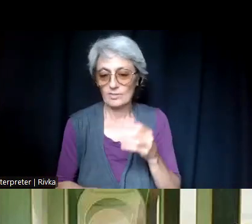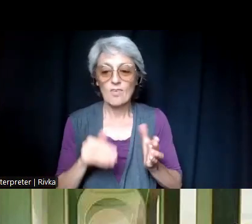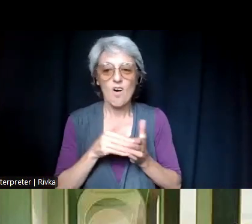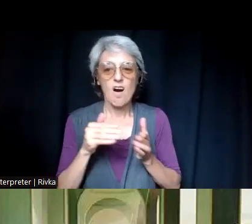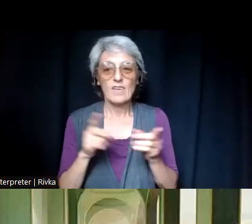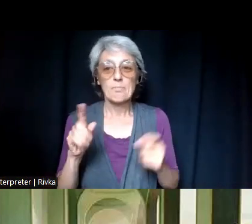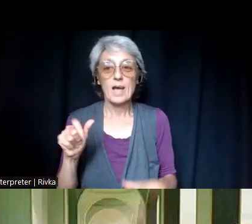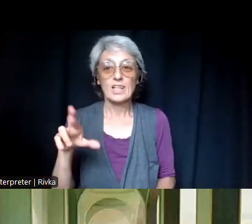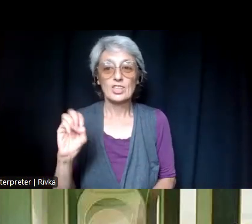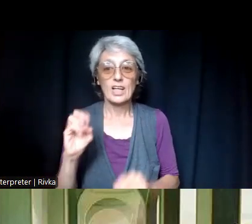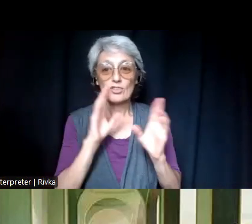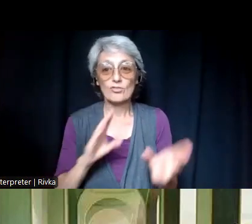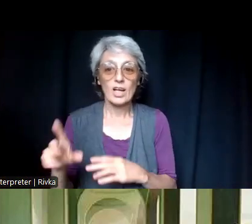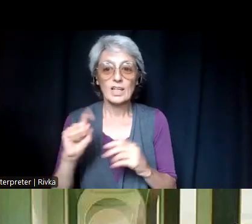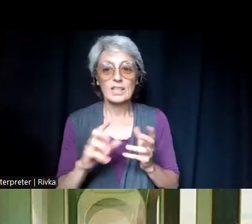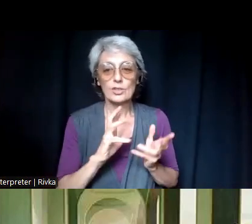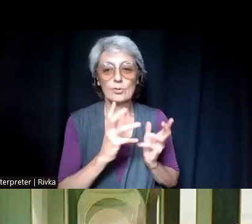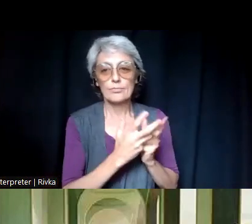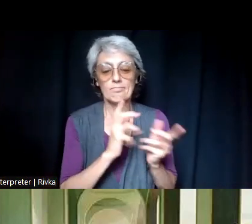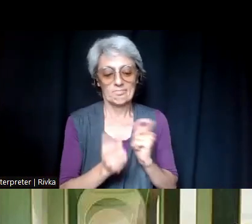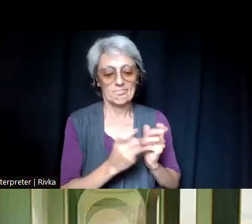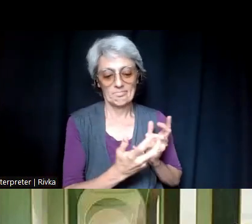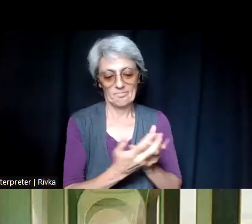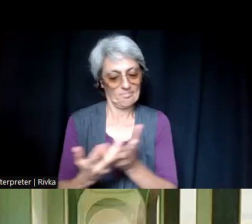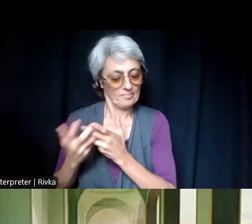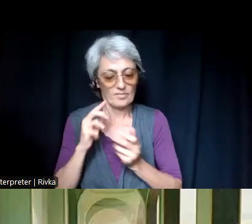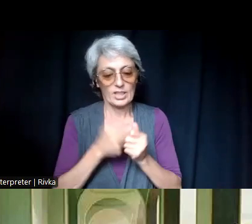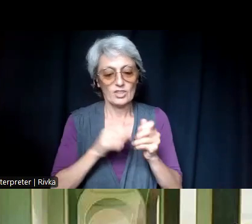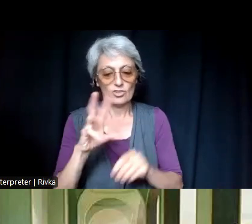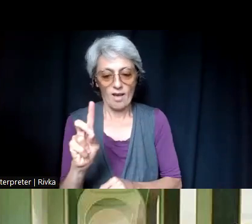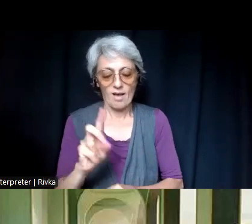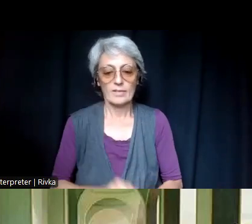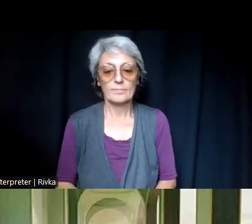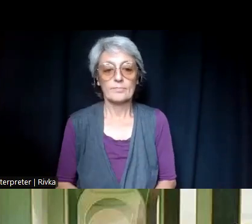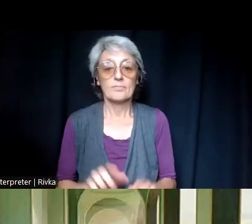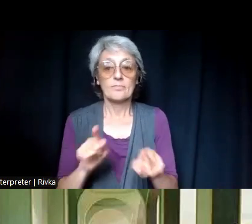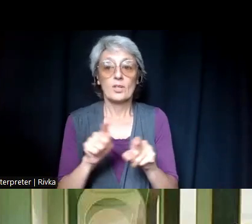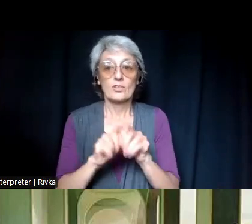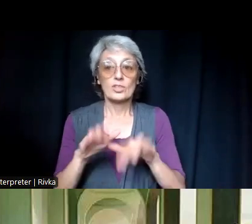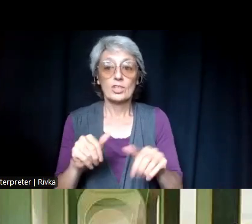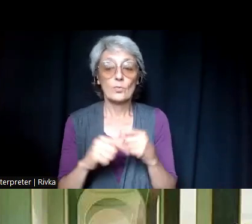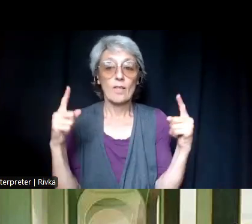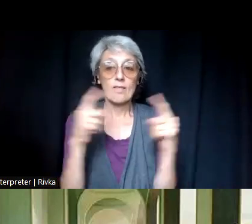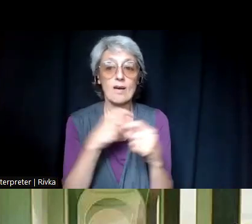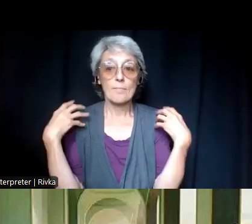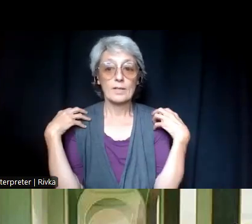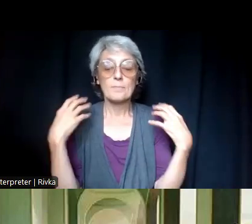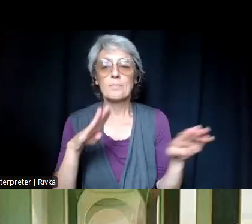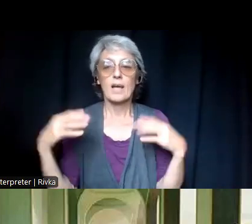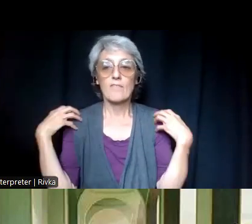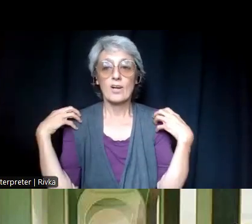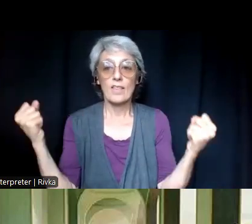care strategies, and the reality that children with complex behavioral health needs are often served